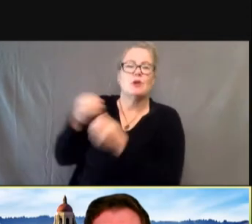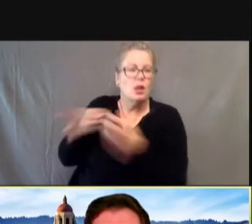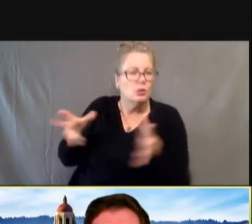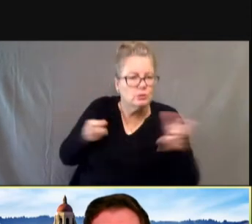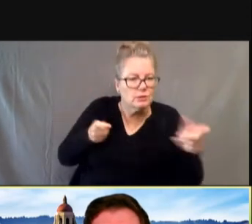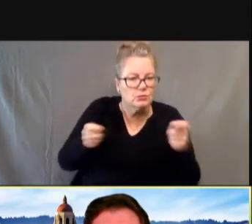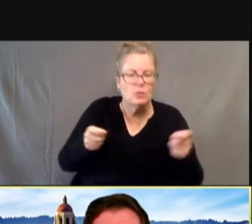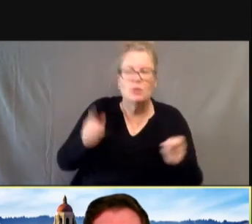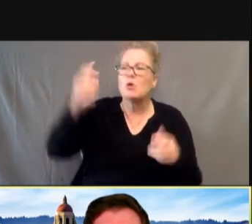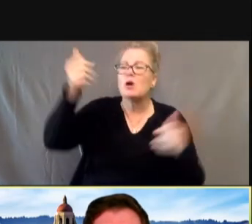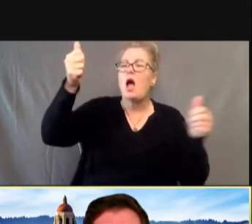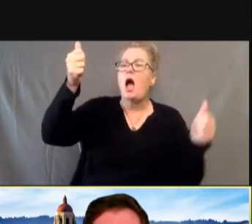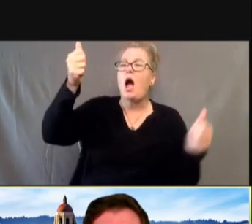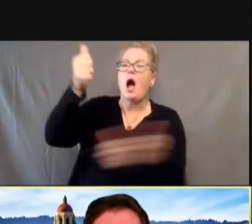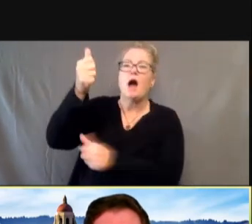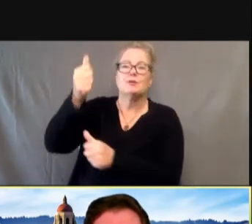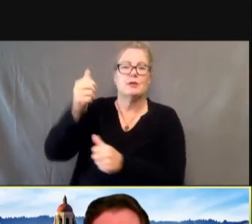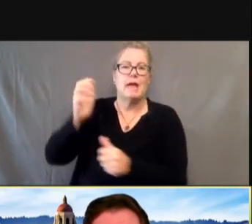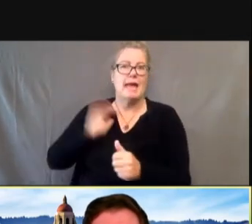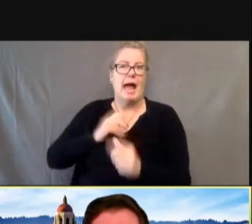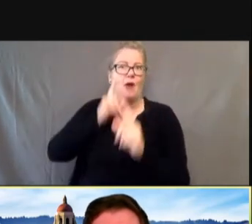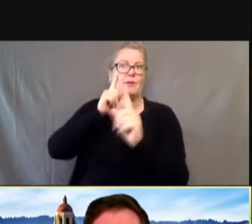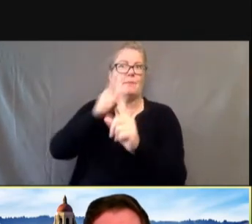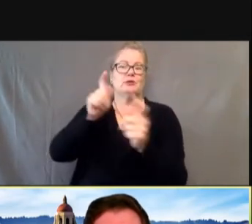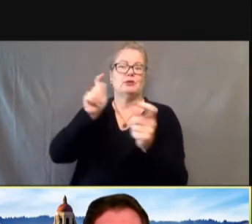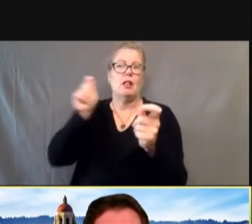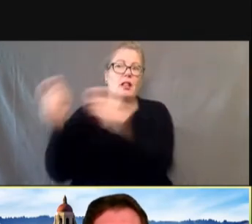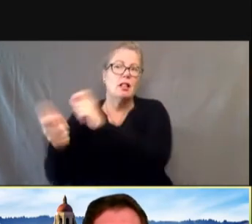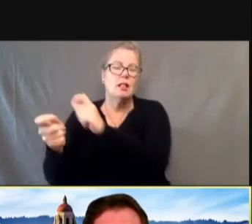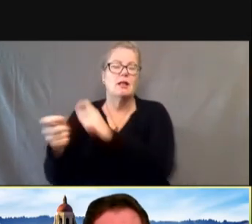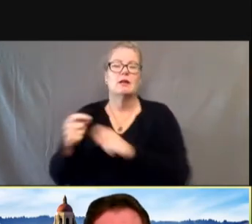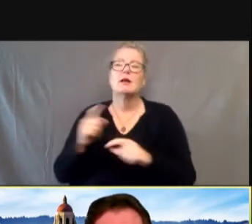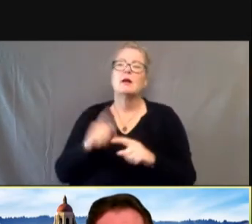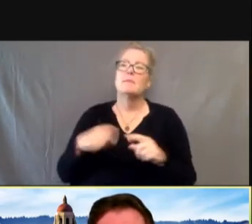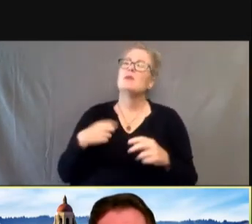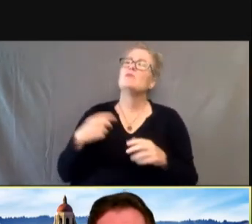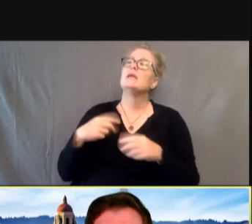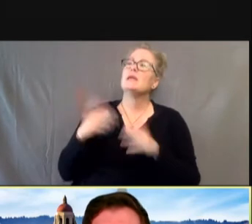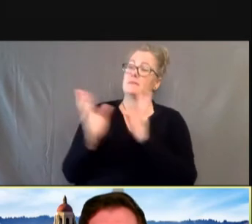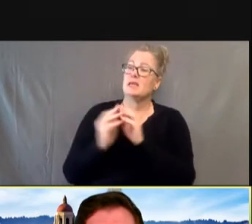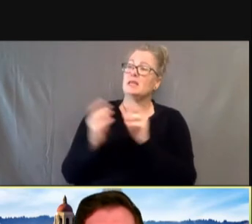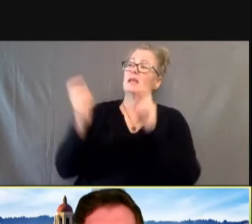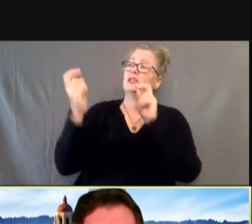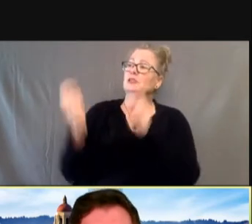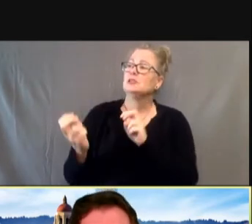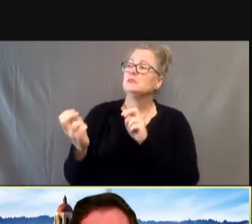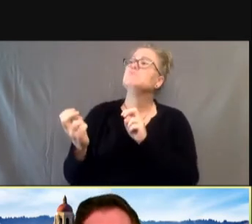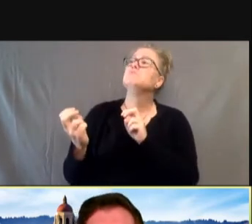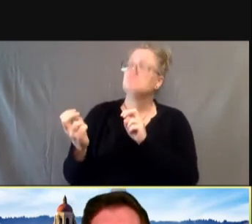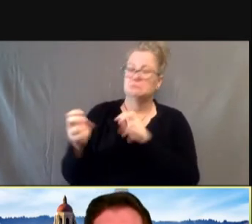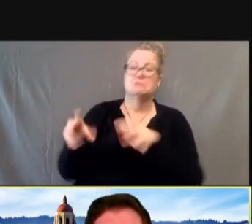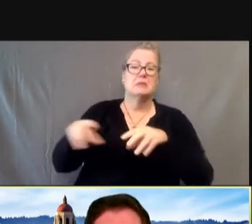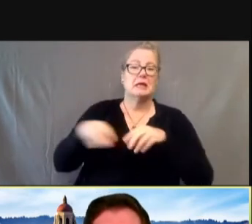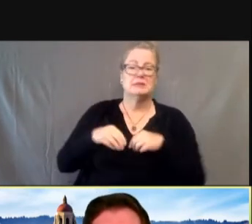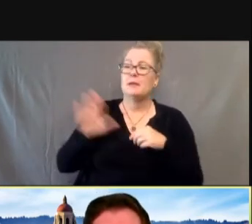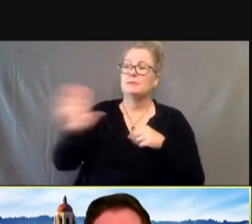the group. But after meeting with them, I was satisfied that their intentions were good.